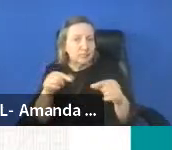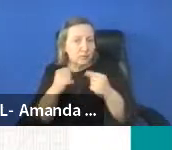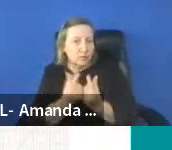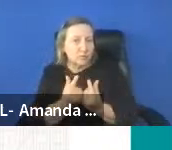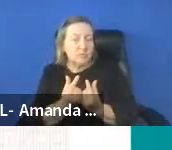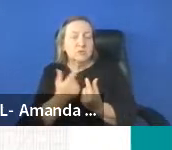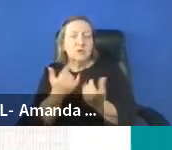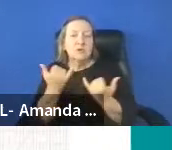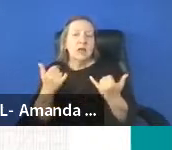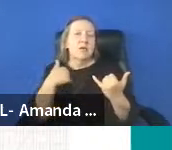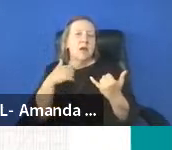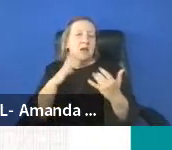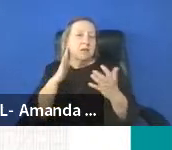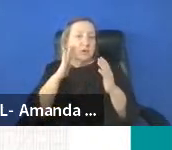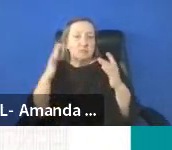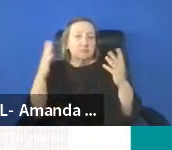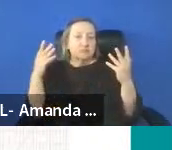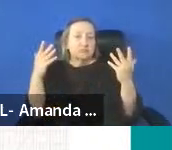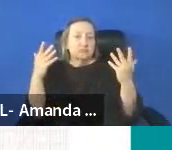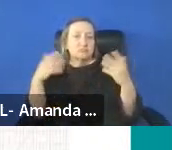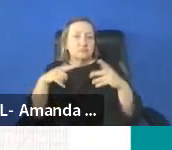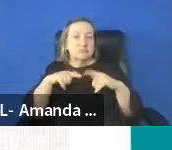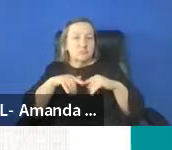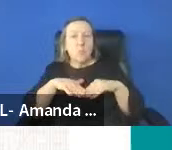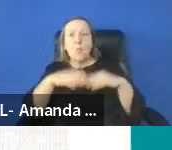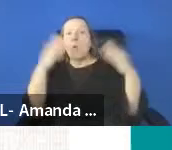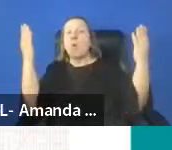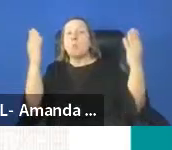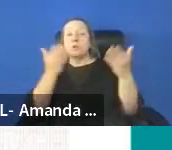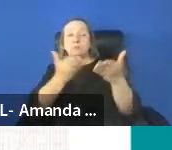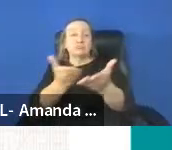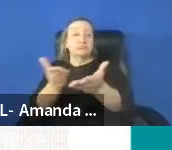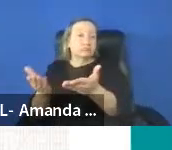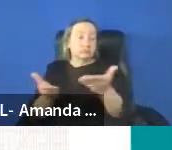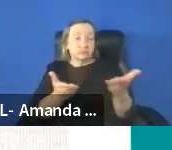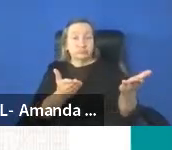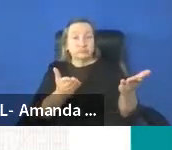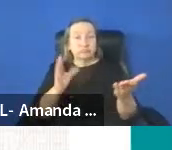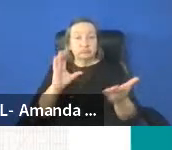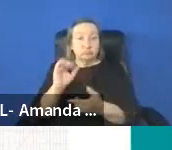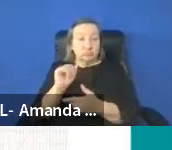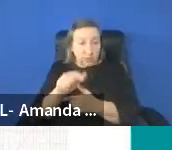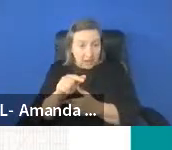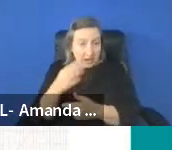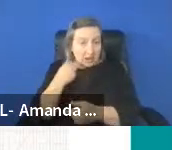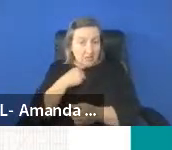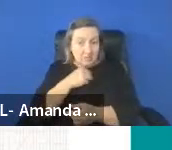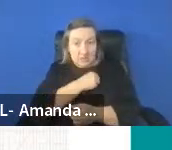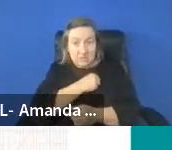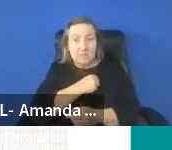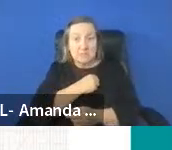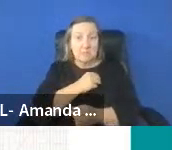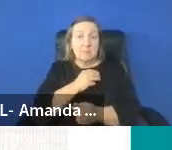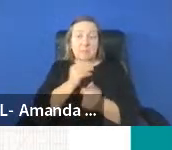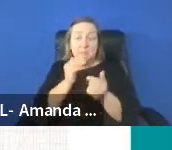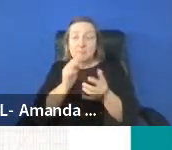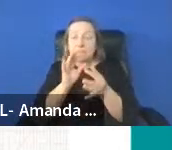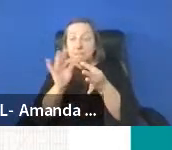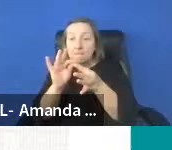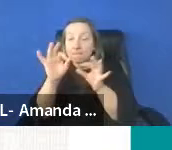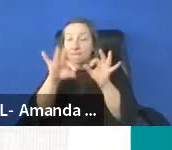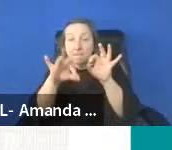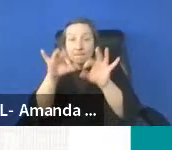I'm just going to throw it open for the CAG members to have some input,